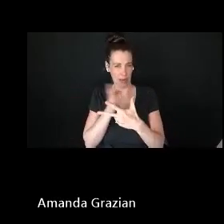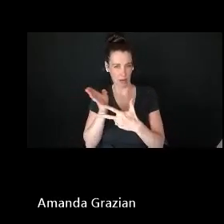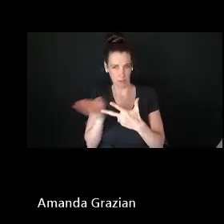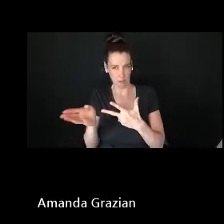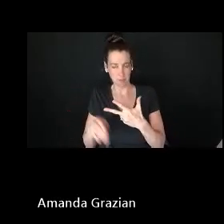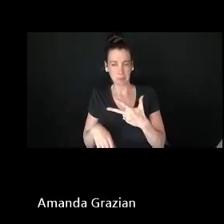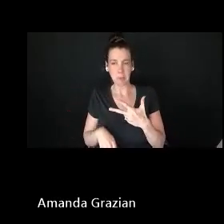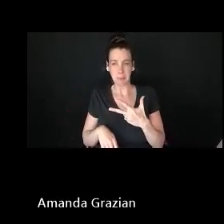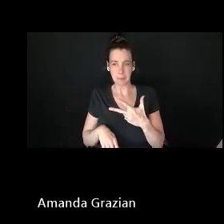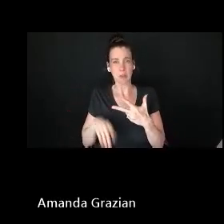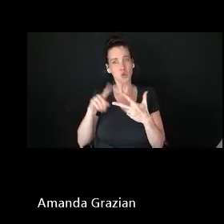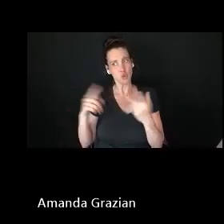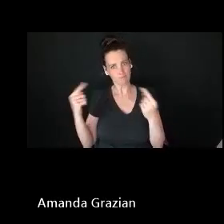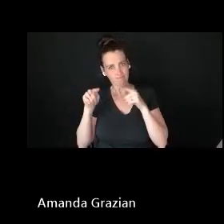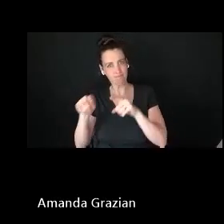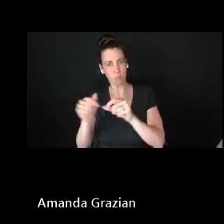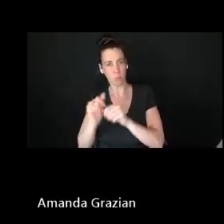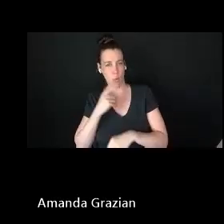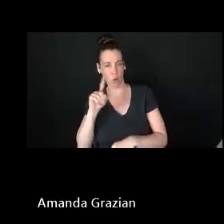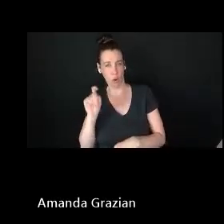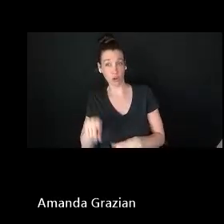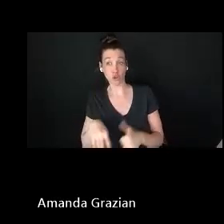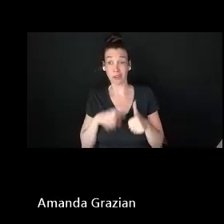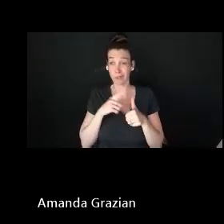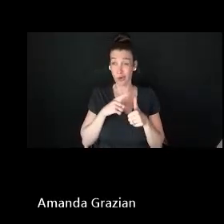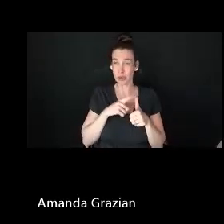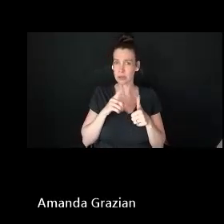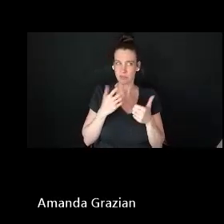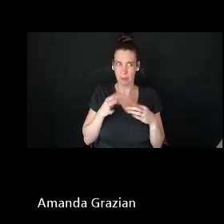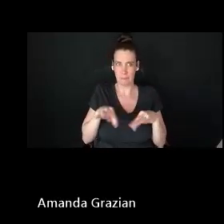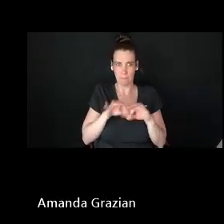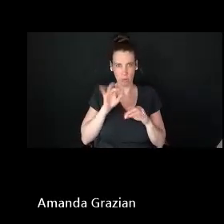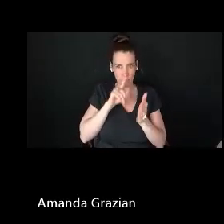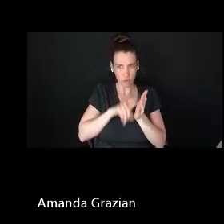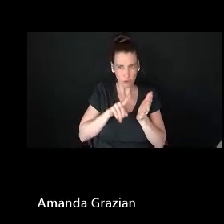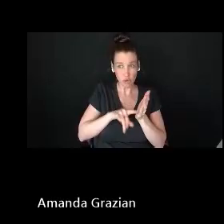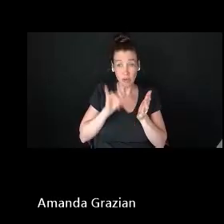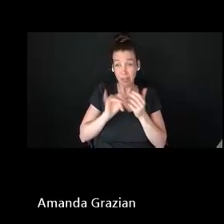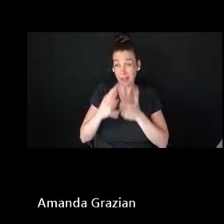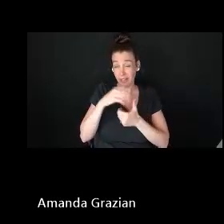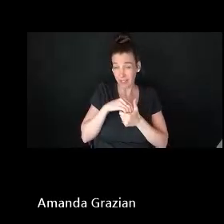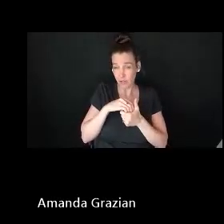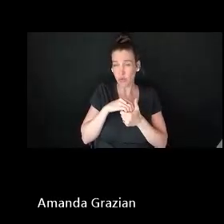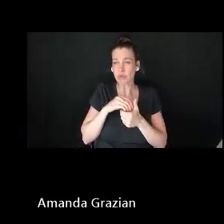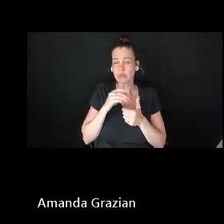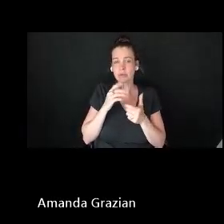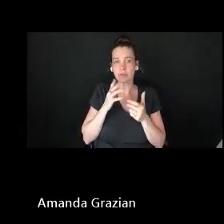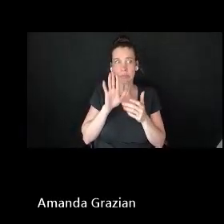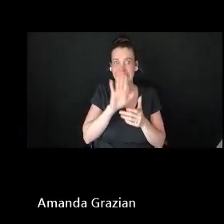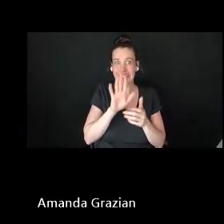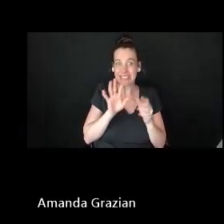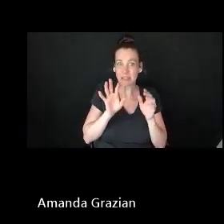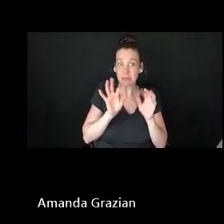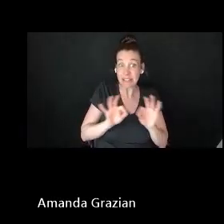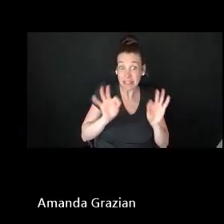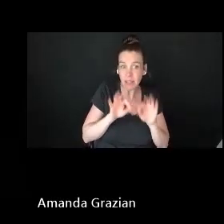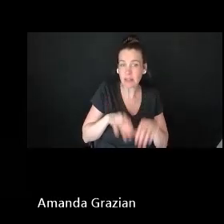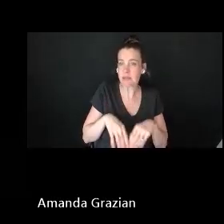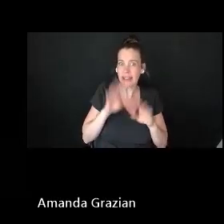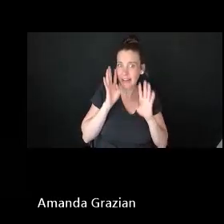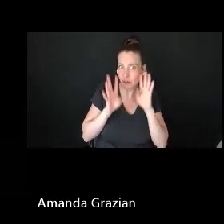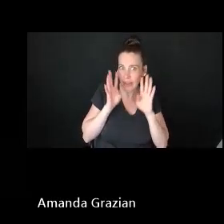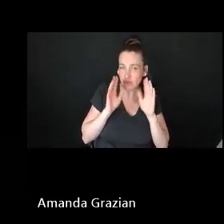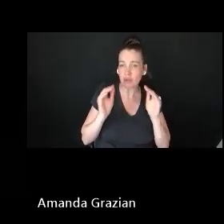To align with these questions, the first is the importance of research, which incorporates significance and innovation. The